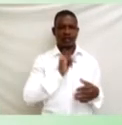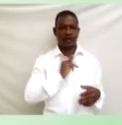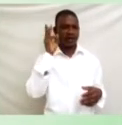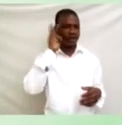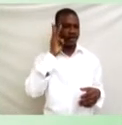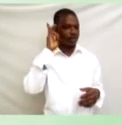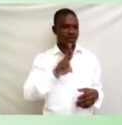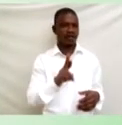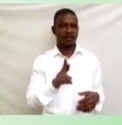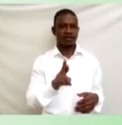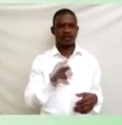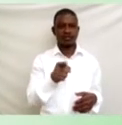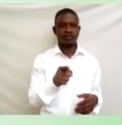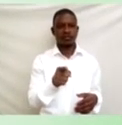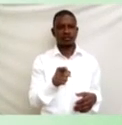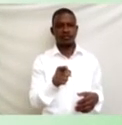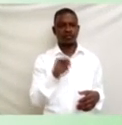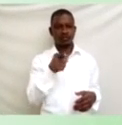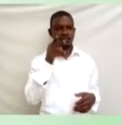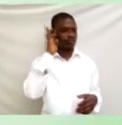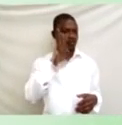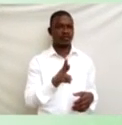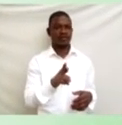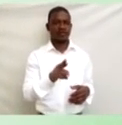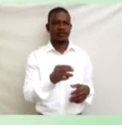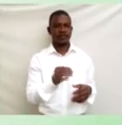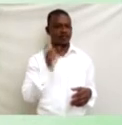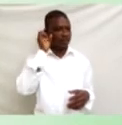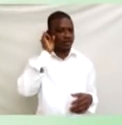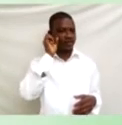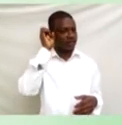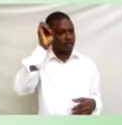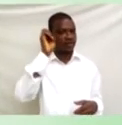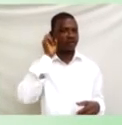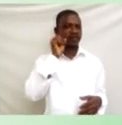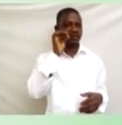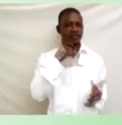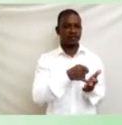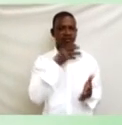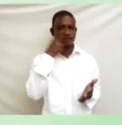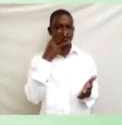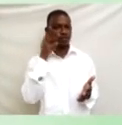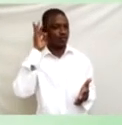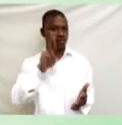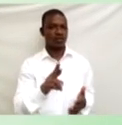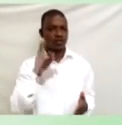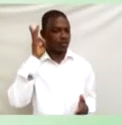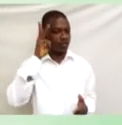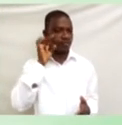I were, you were, he, she, it